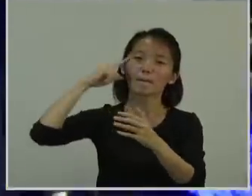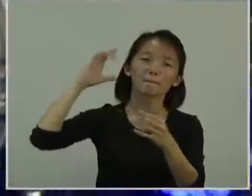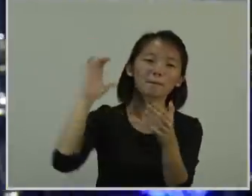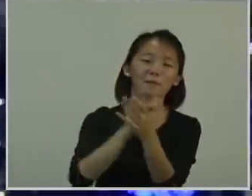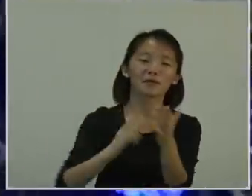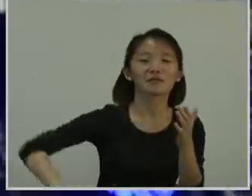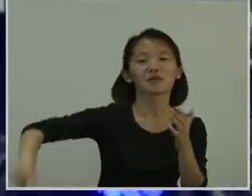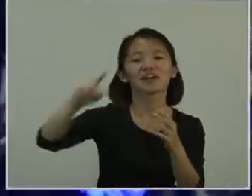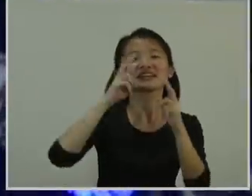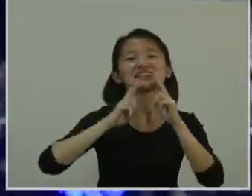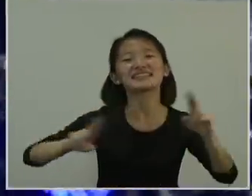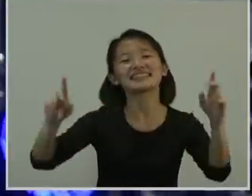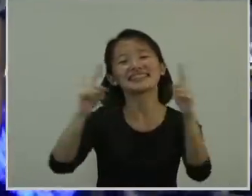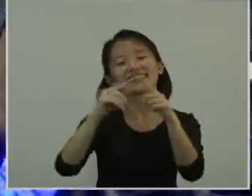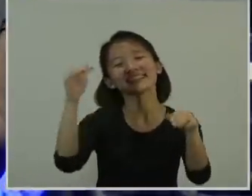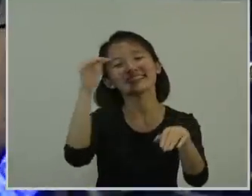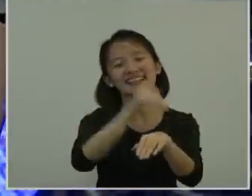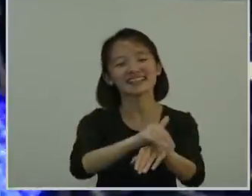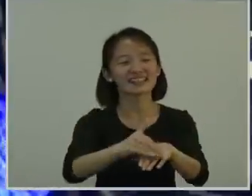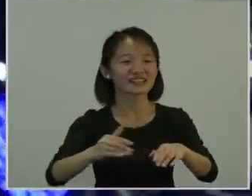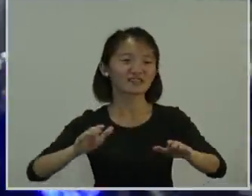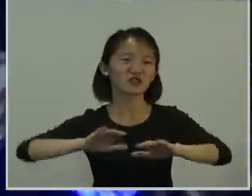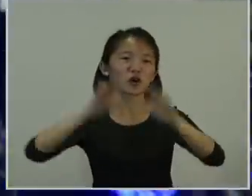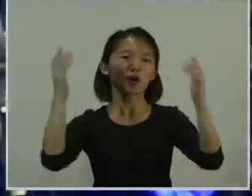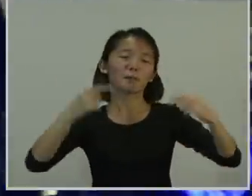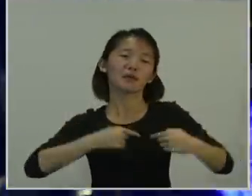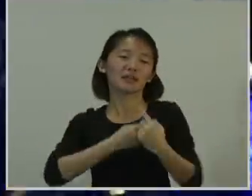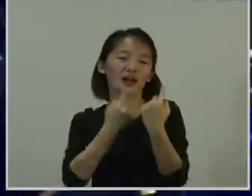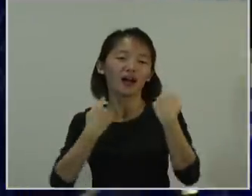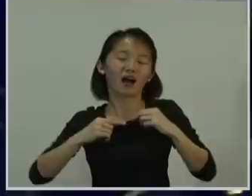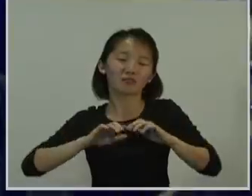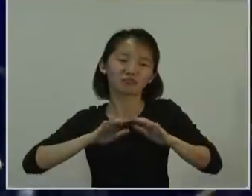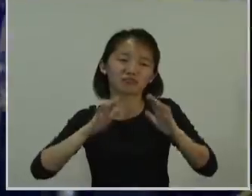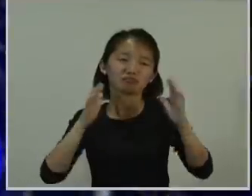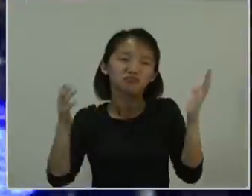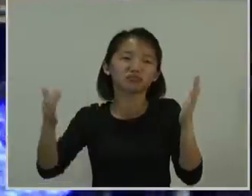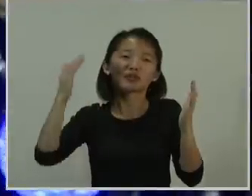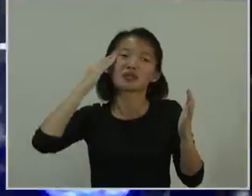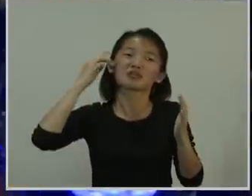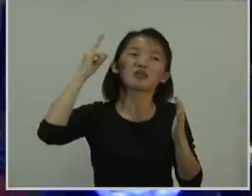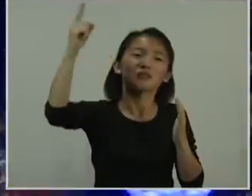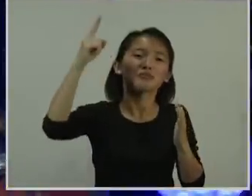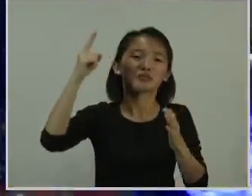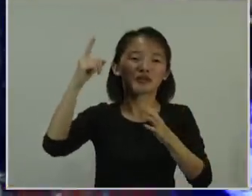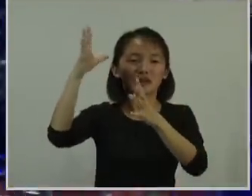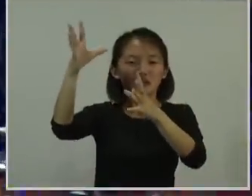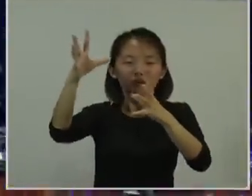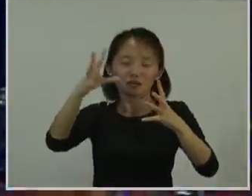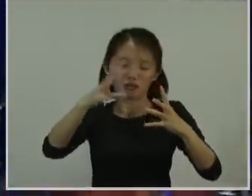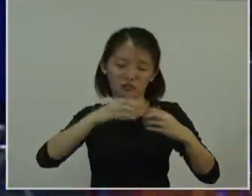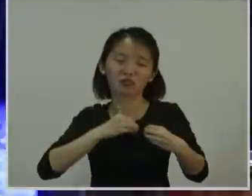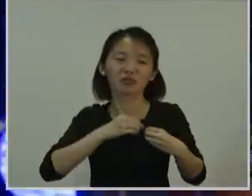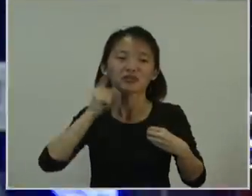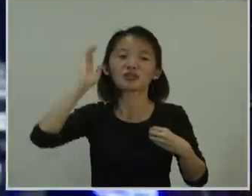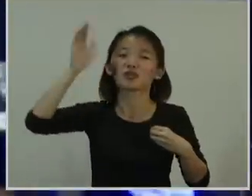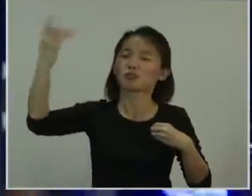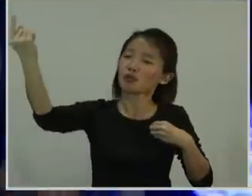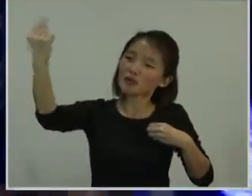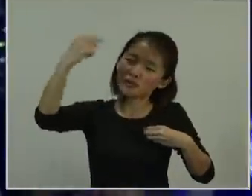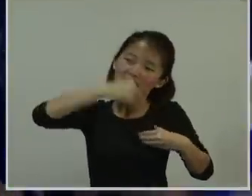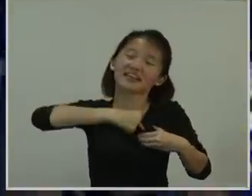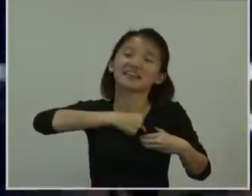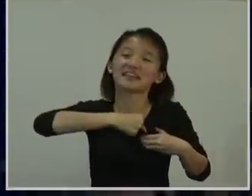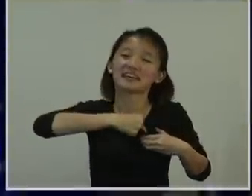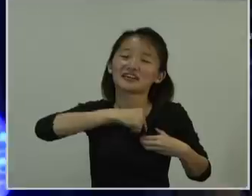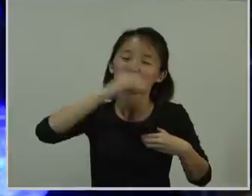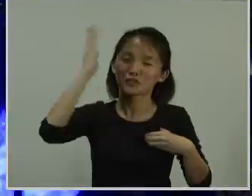tonight, even as we open up our hearts to know him, to receive him, that he's going to come and that he's